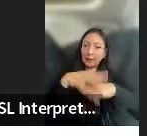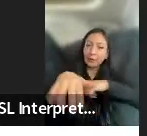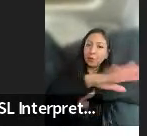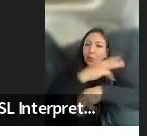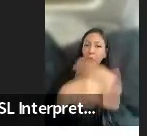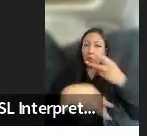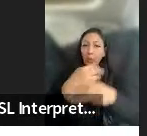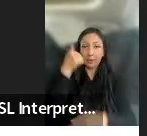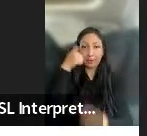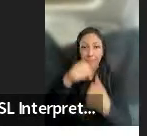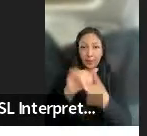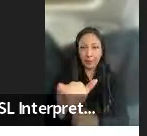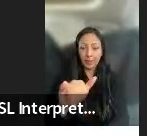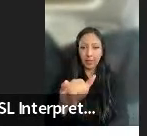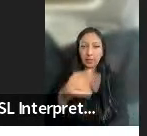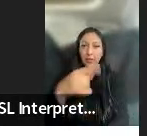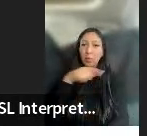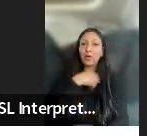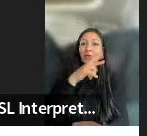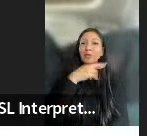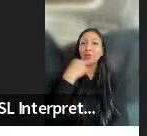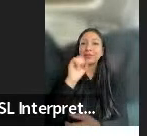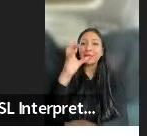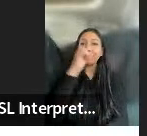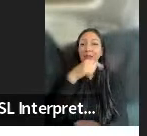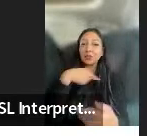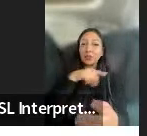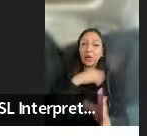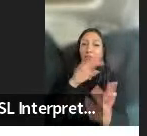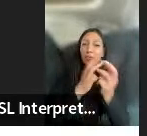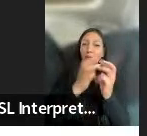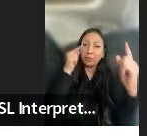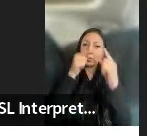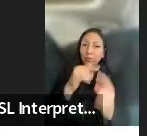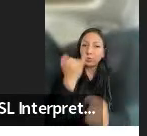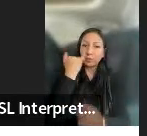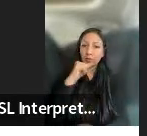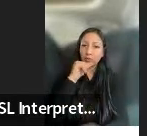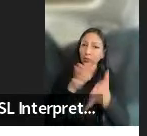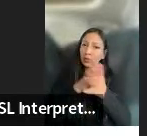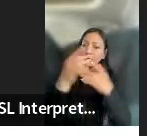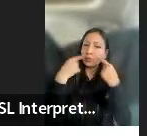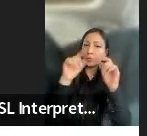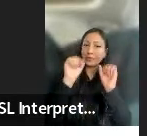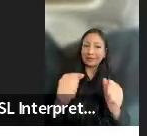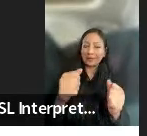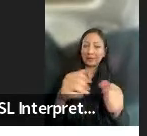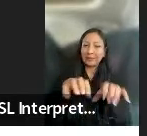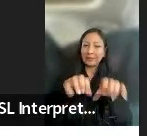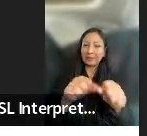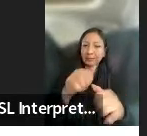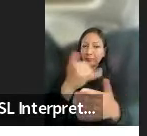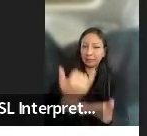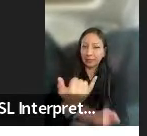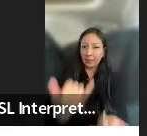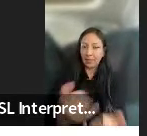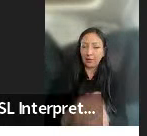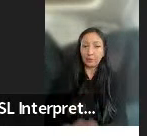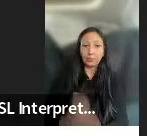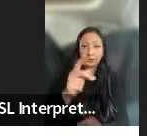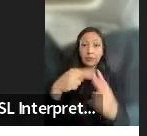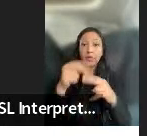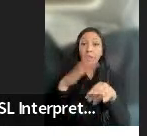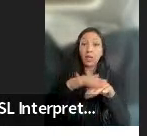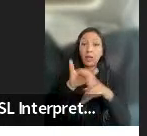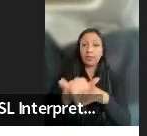remember that we are at risk of missing our climate goals if we don't take ambitious measures now. Building on all of